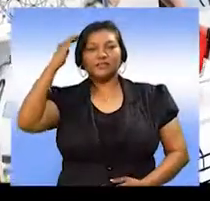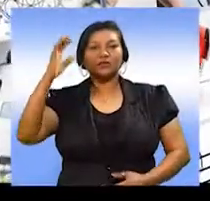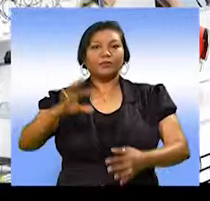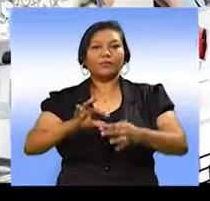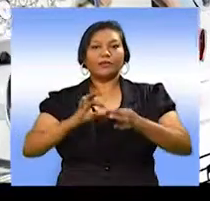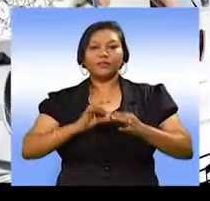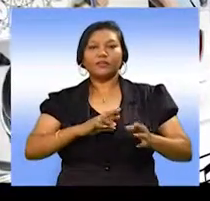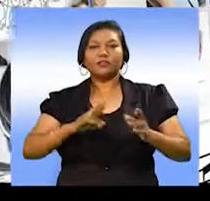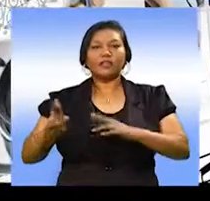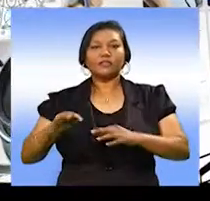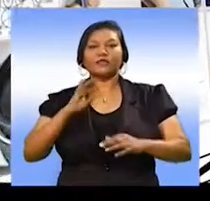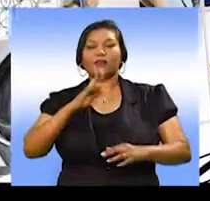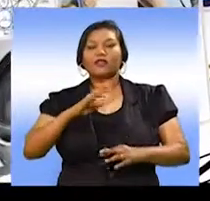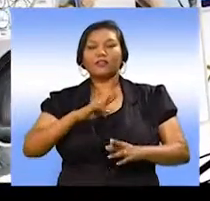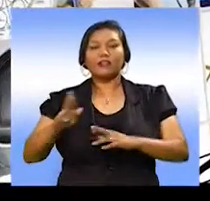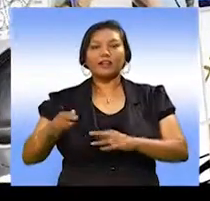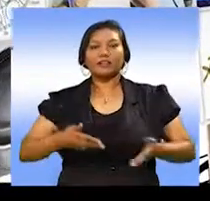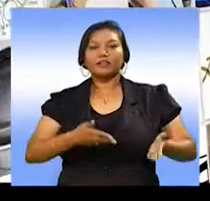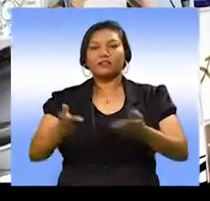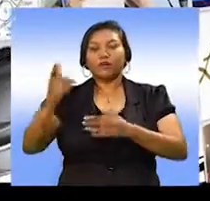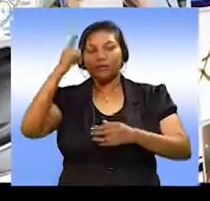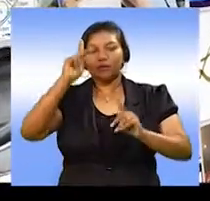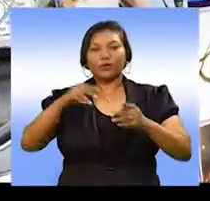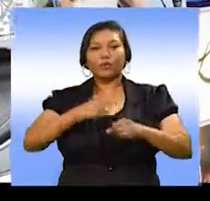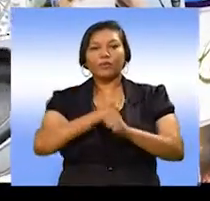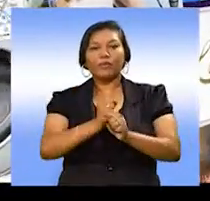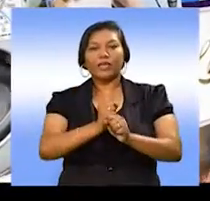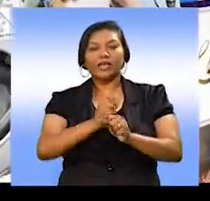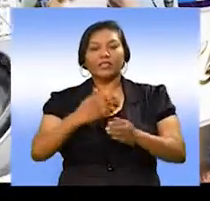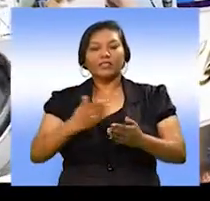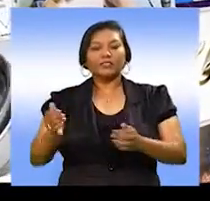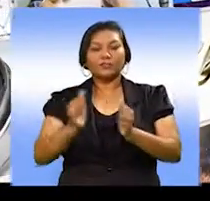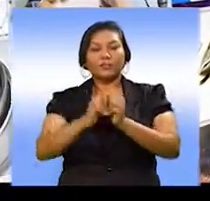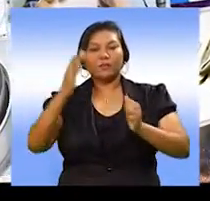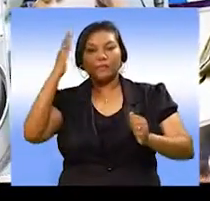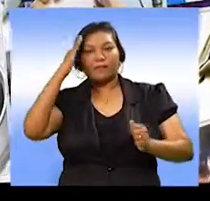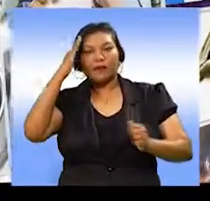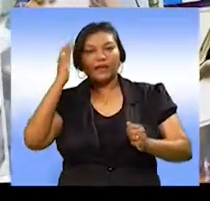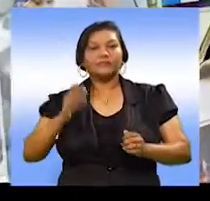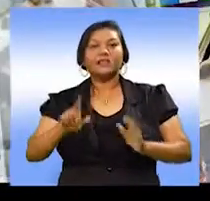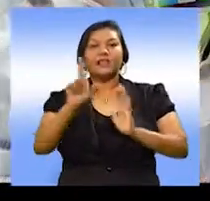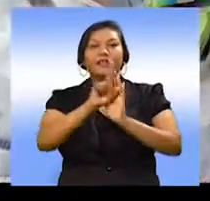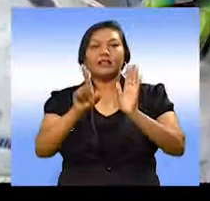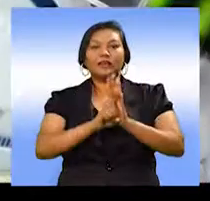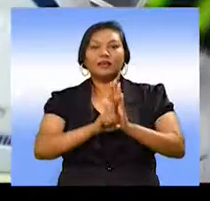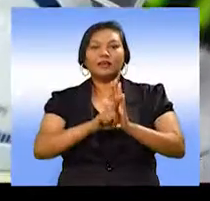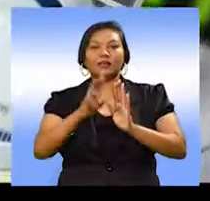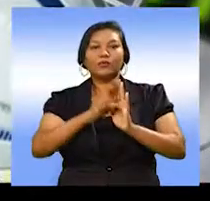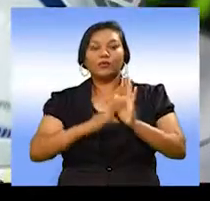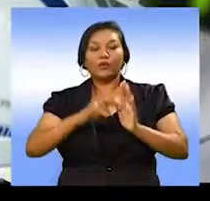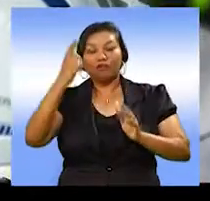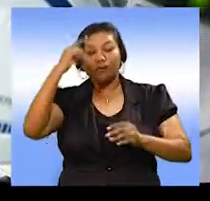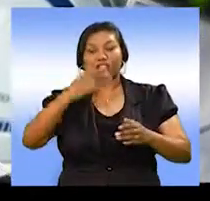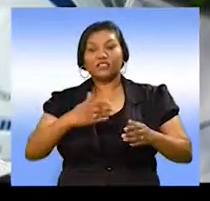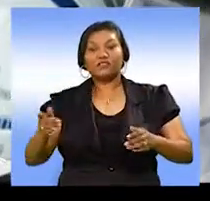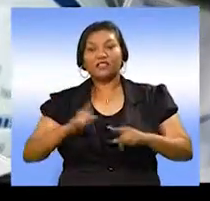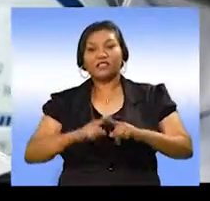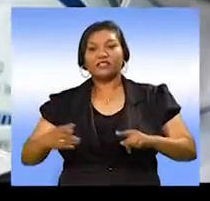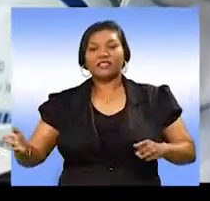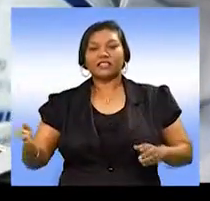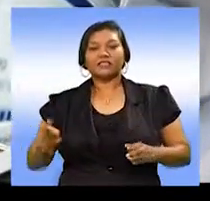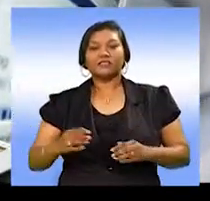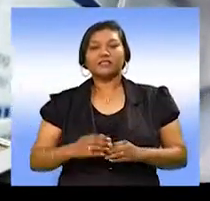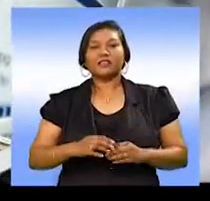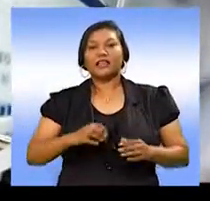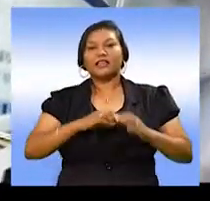Intellectual property rights are the rights given to persons over the creations of their minds. It is a legal concept for a range of intangible